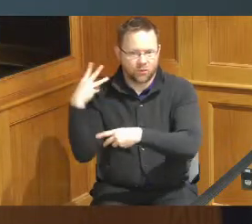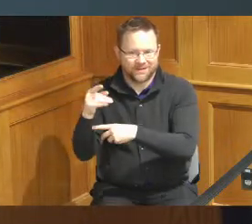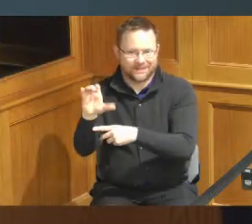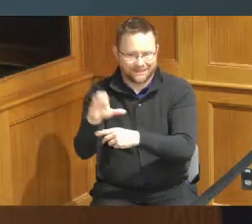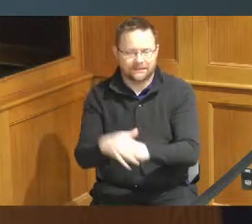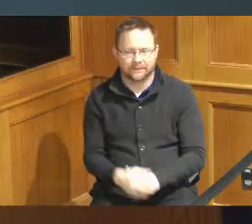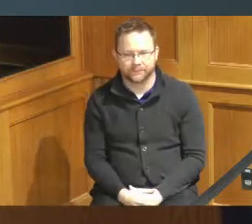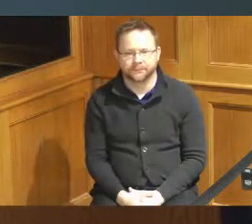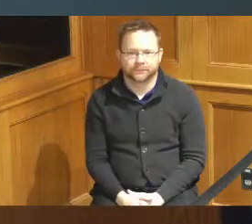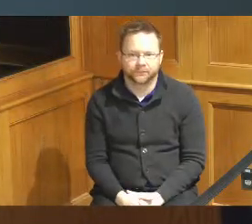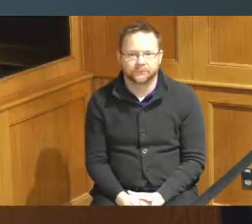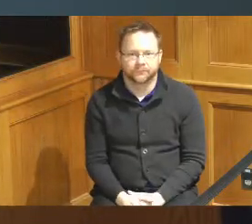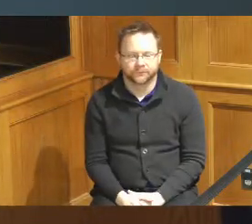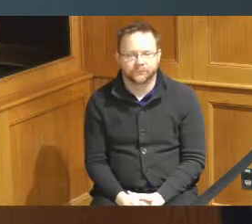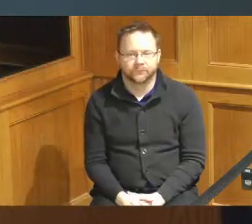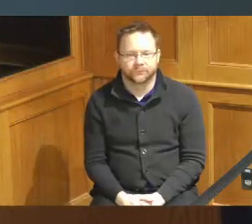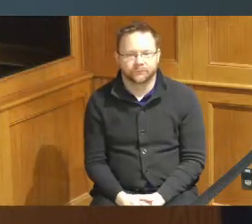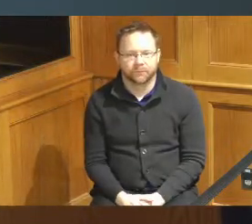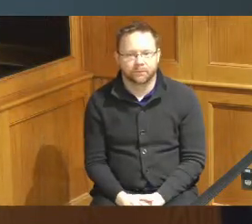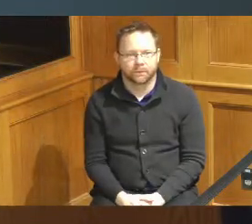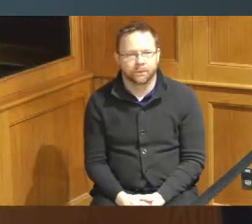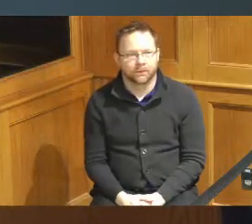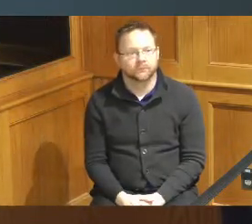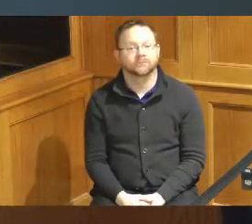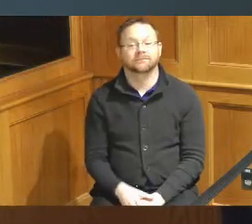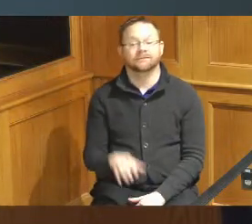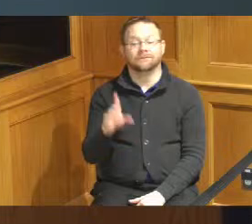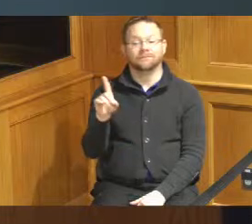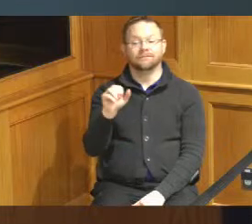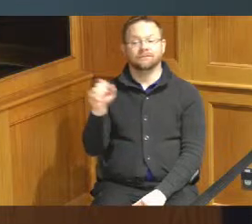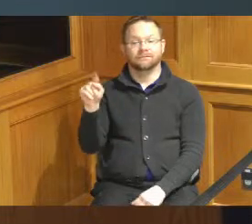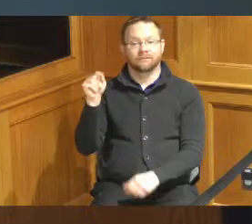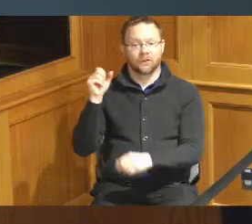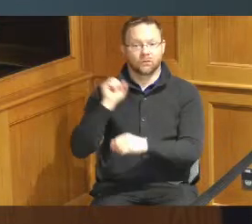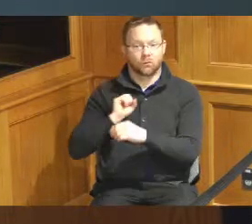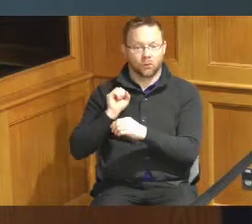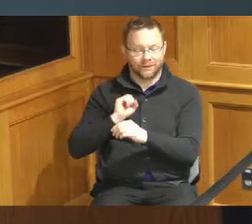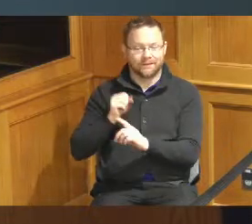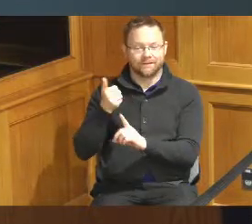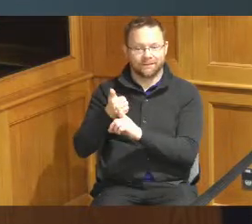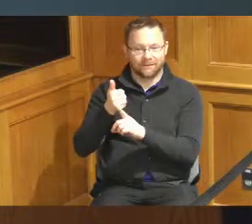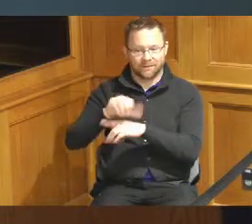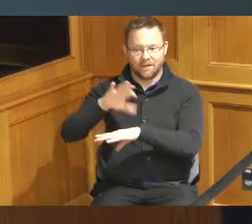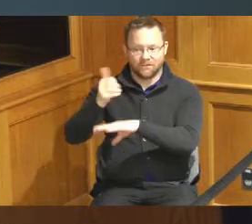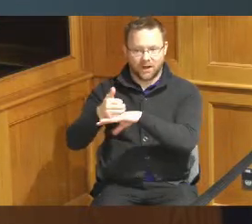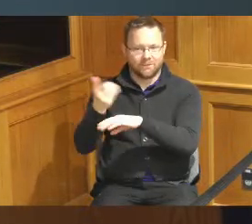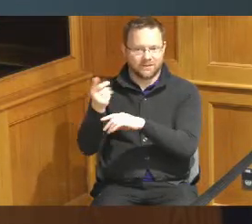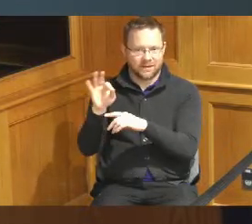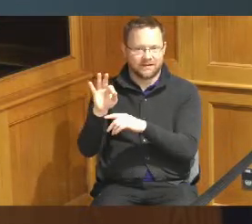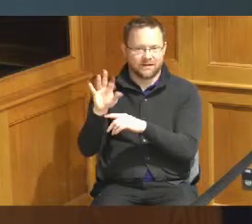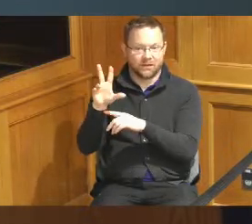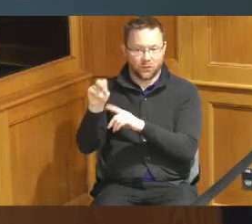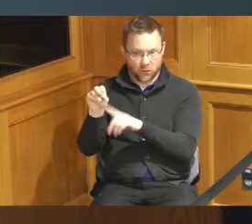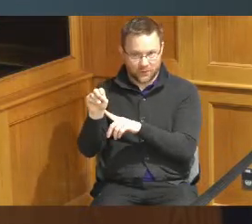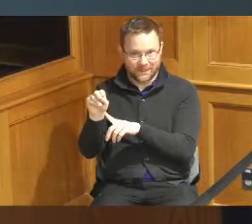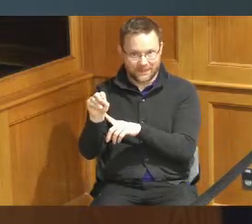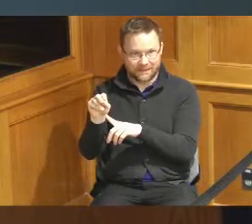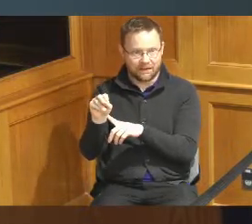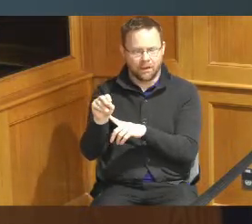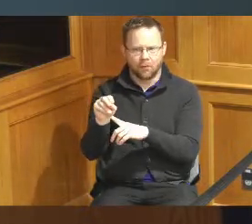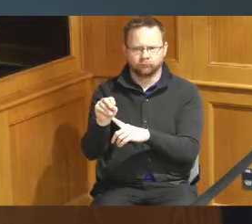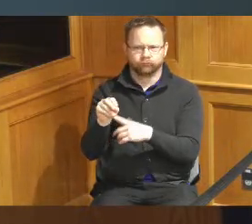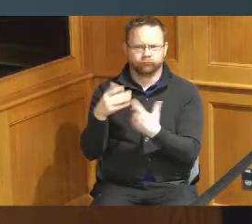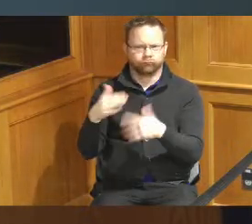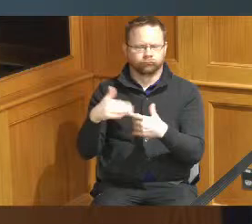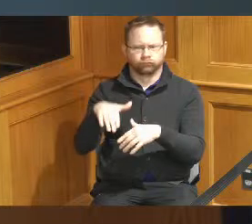D.C. And whereas Delta Sigma Theta Sorority Incorporated was incorporated in 1930 and is committed